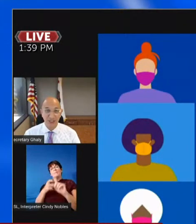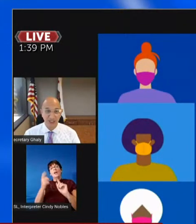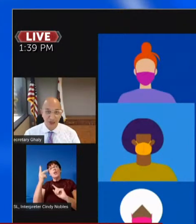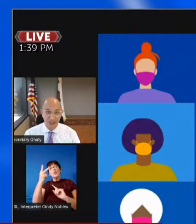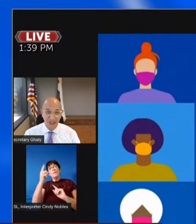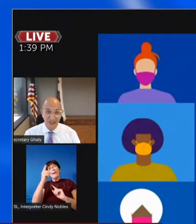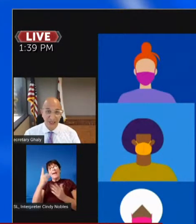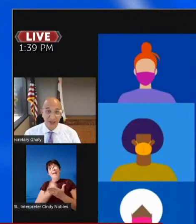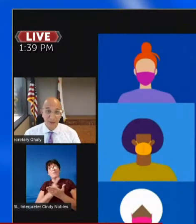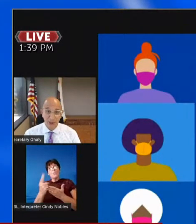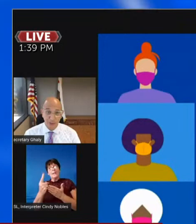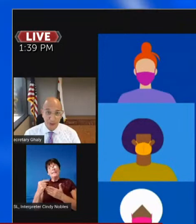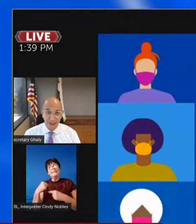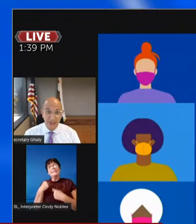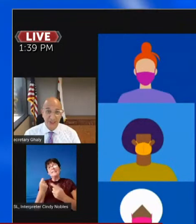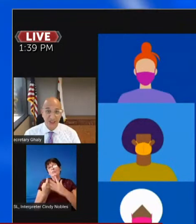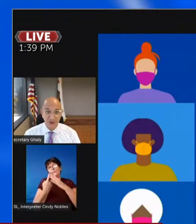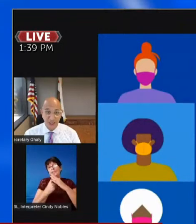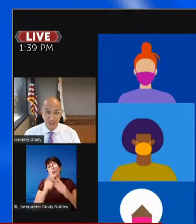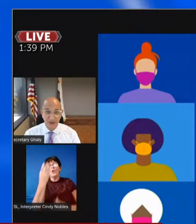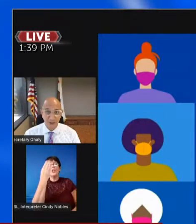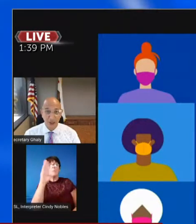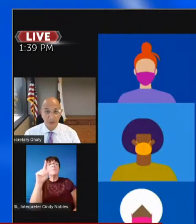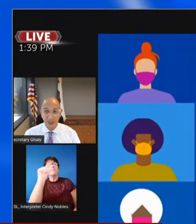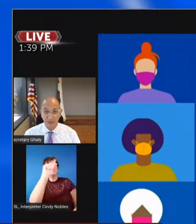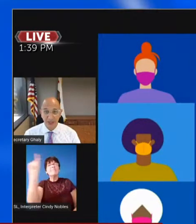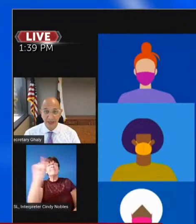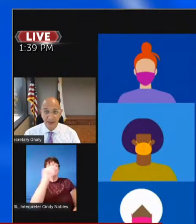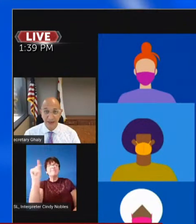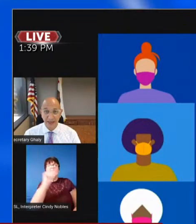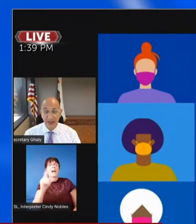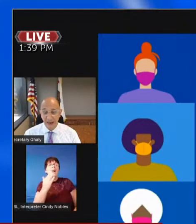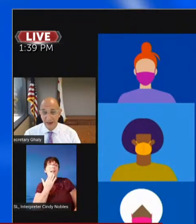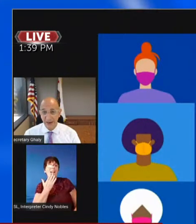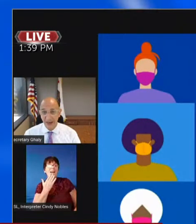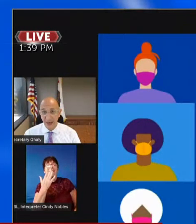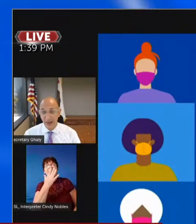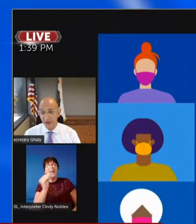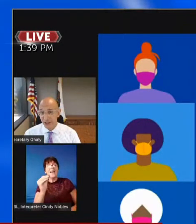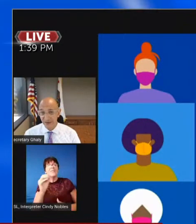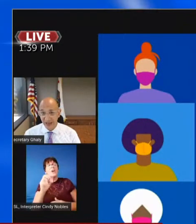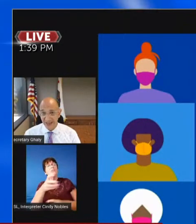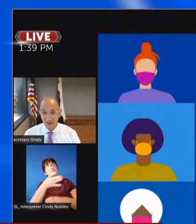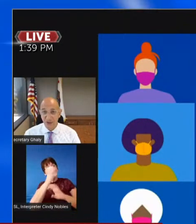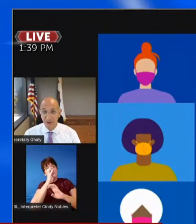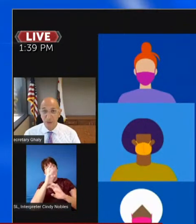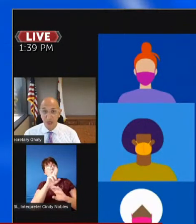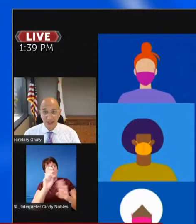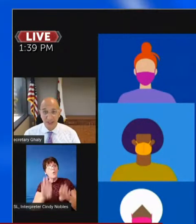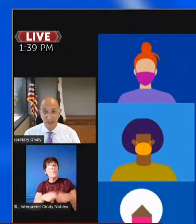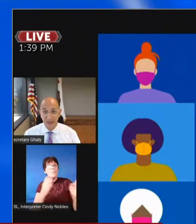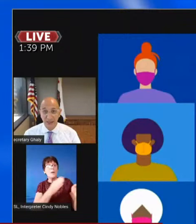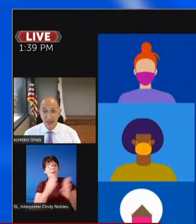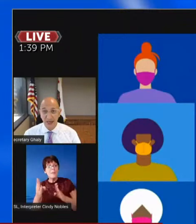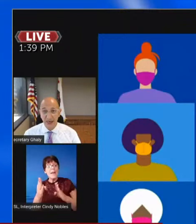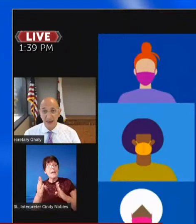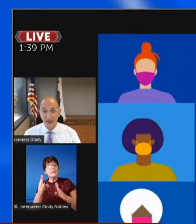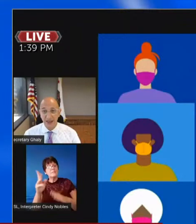since we started the blueprint and this stringent reopening plan. And others have asked, and we've been